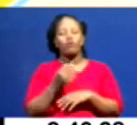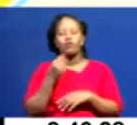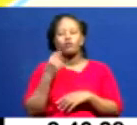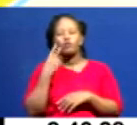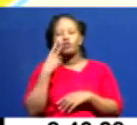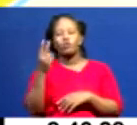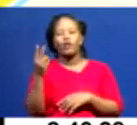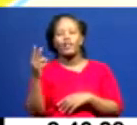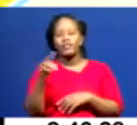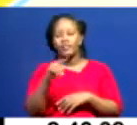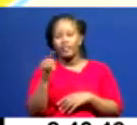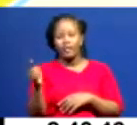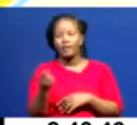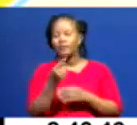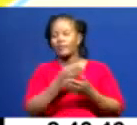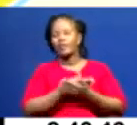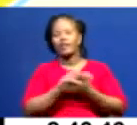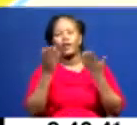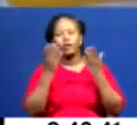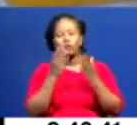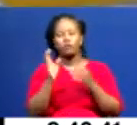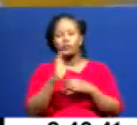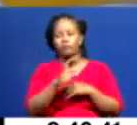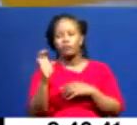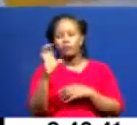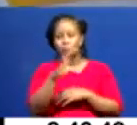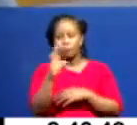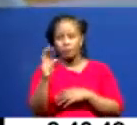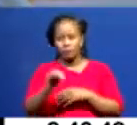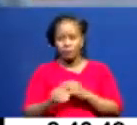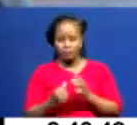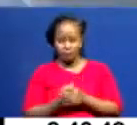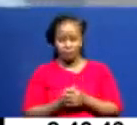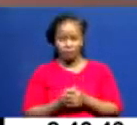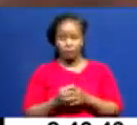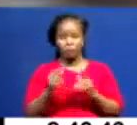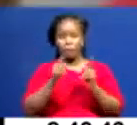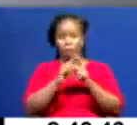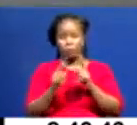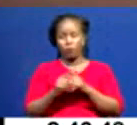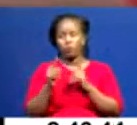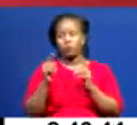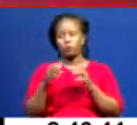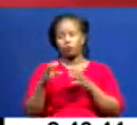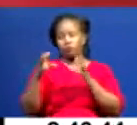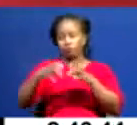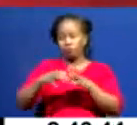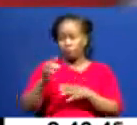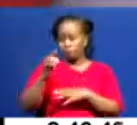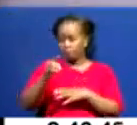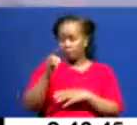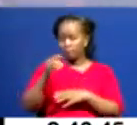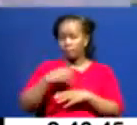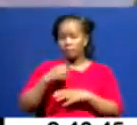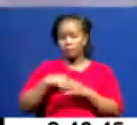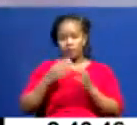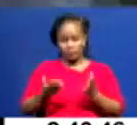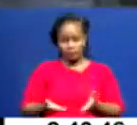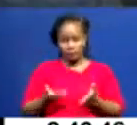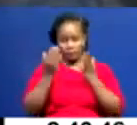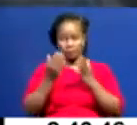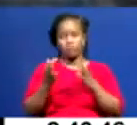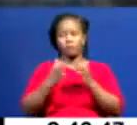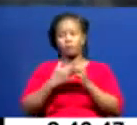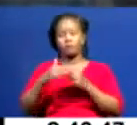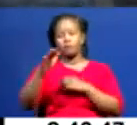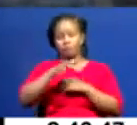200,000 farmers across East Africa. In addition, Brookside has undertaken a major upgrade of its milk collection